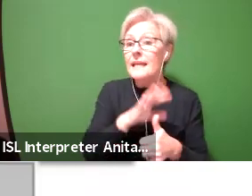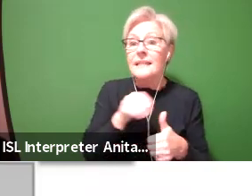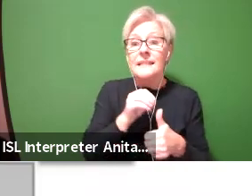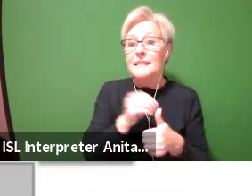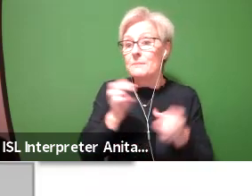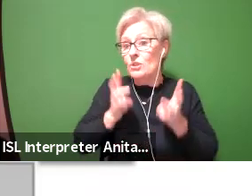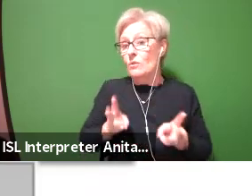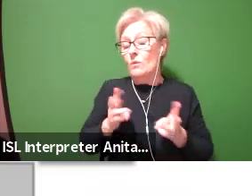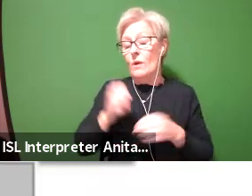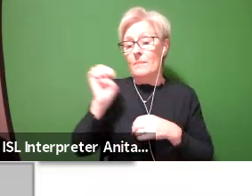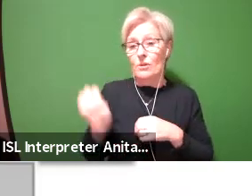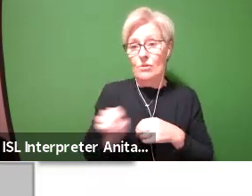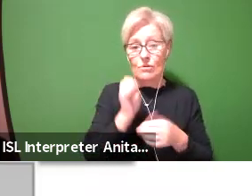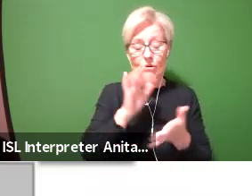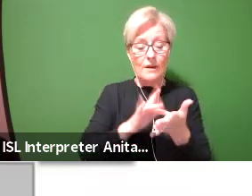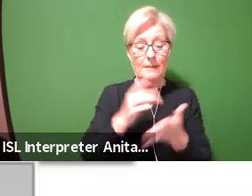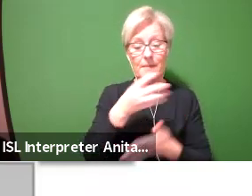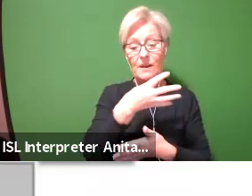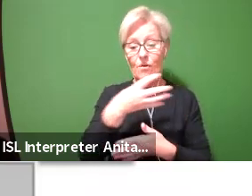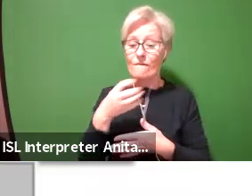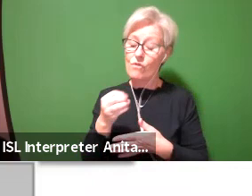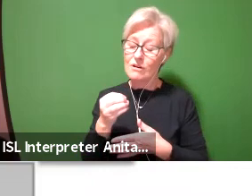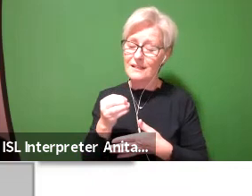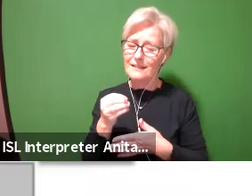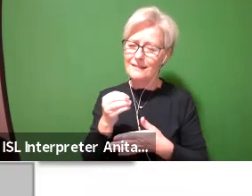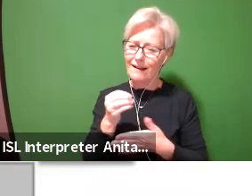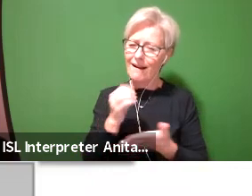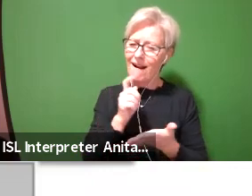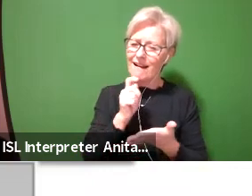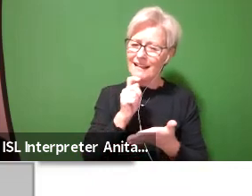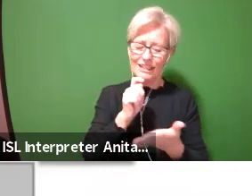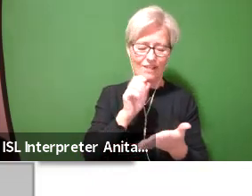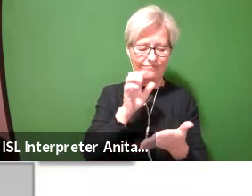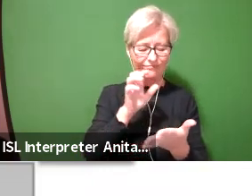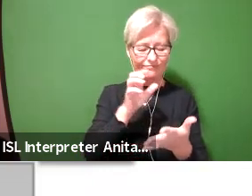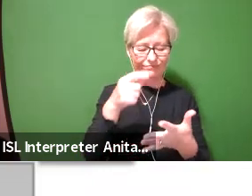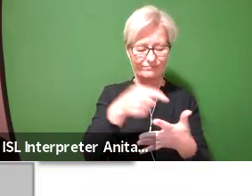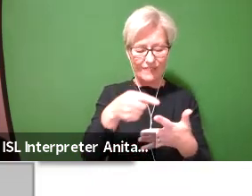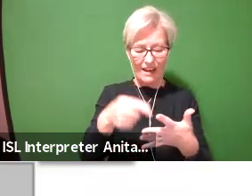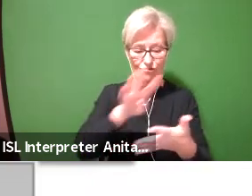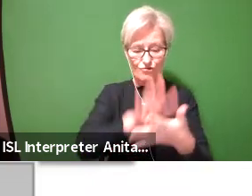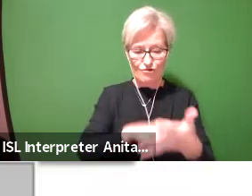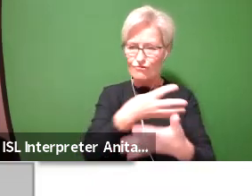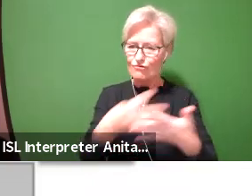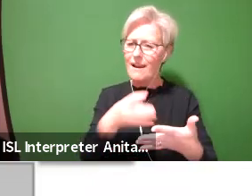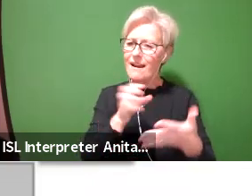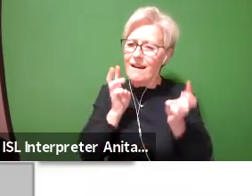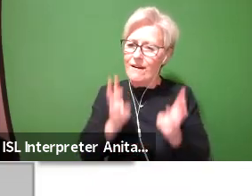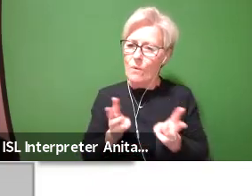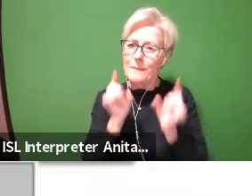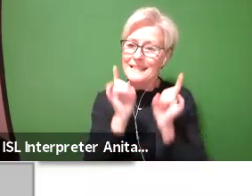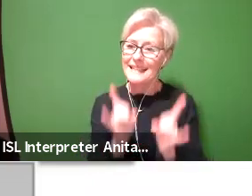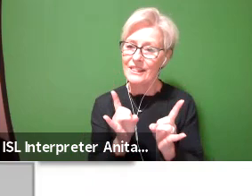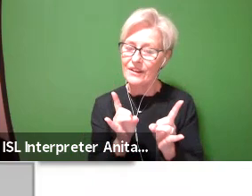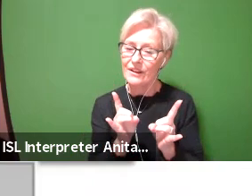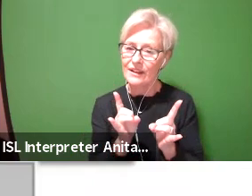their early to mid 40s, is to track your period health, okay? A fabulous women's health physio, Michelle Lyons, calls the